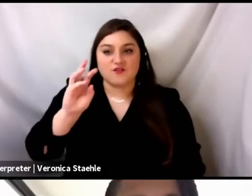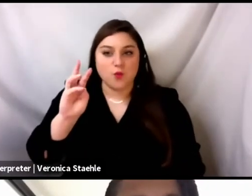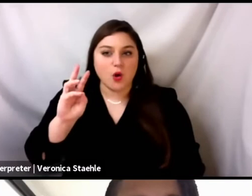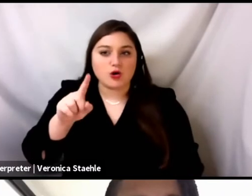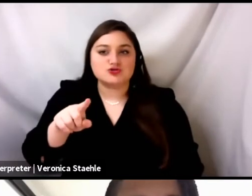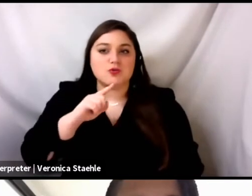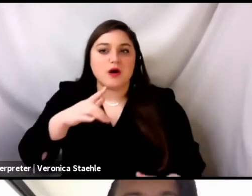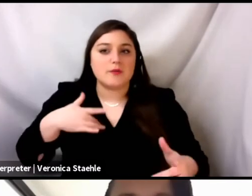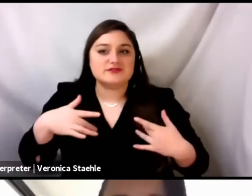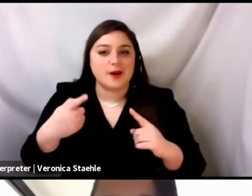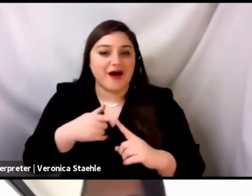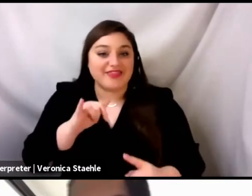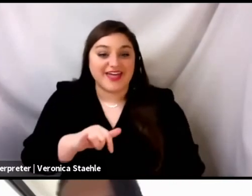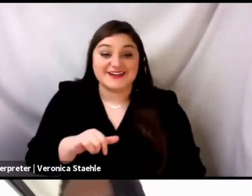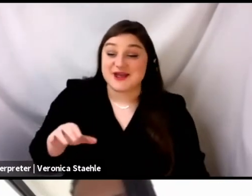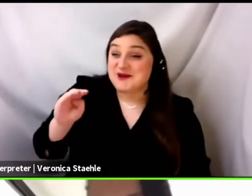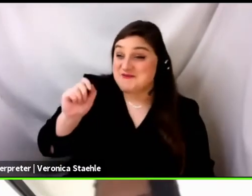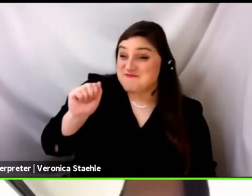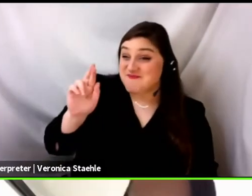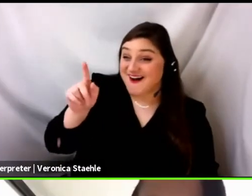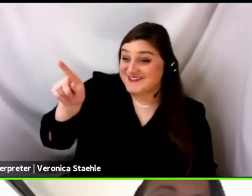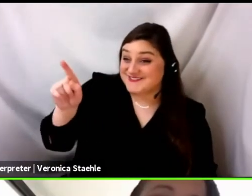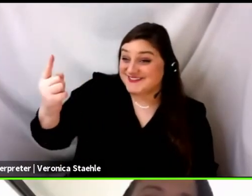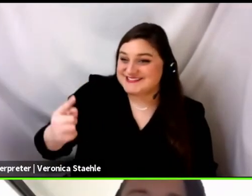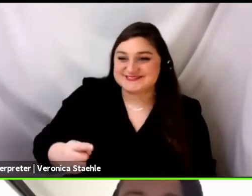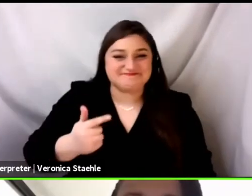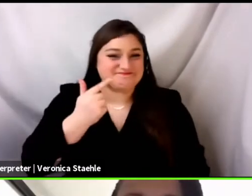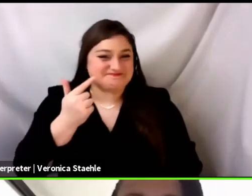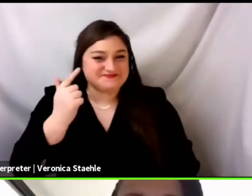Mar, do you want to answer that first? Sure.